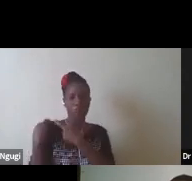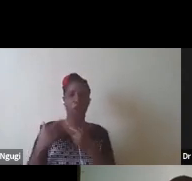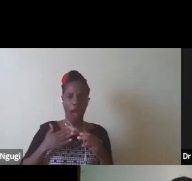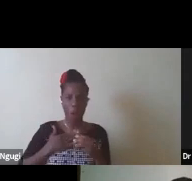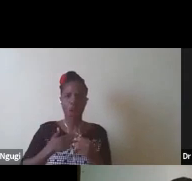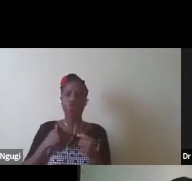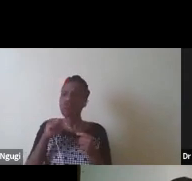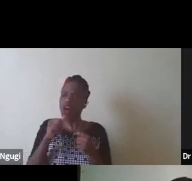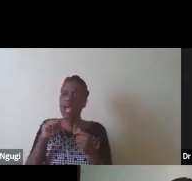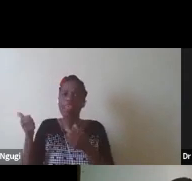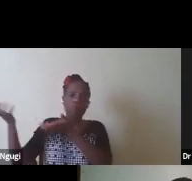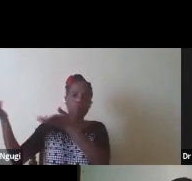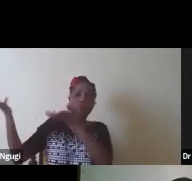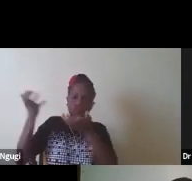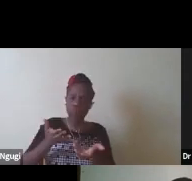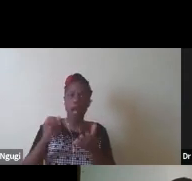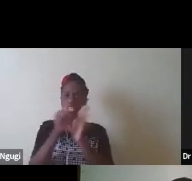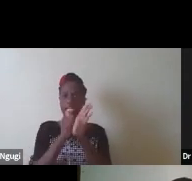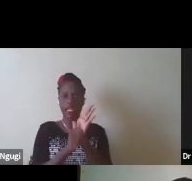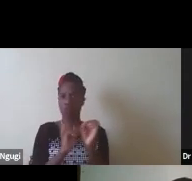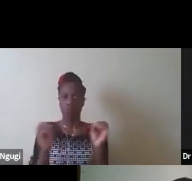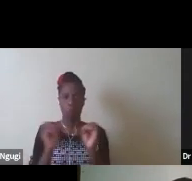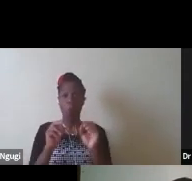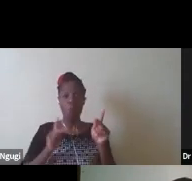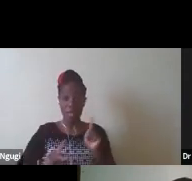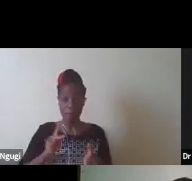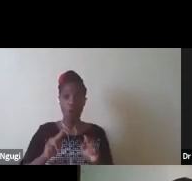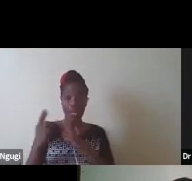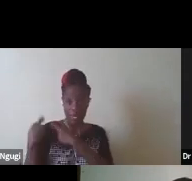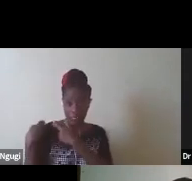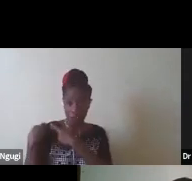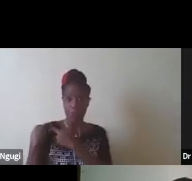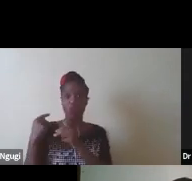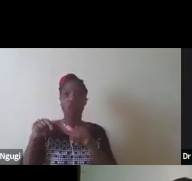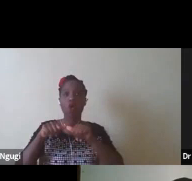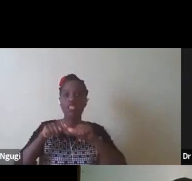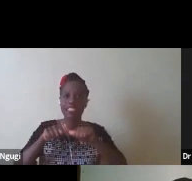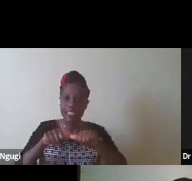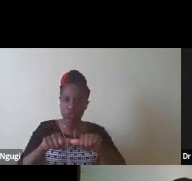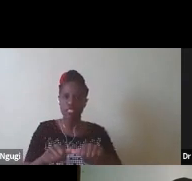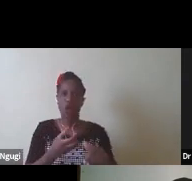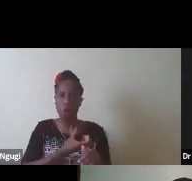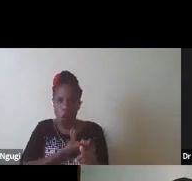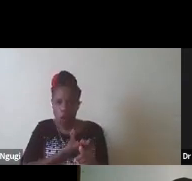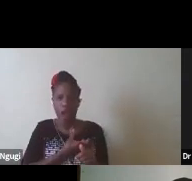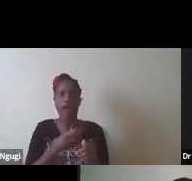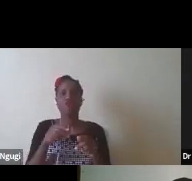imposition from outside. They should be prepared to do what it takes to sustain it. So that sense of ownership that can impact